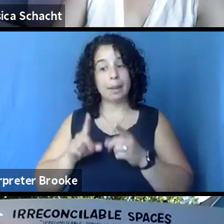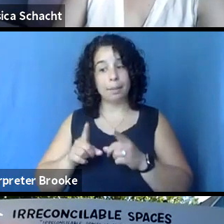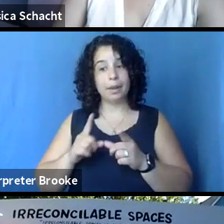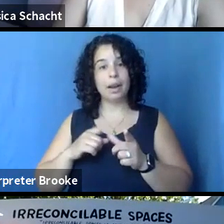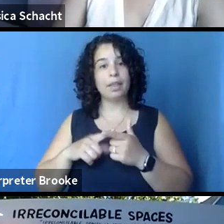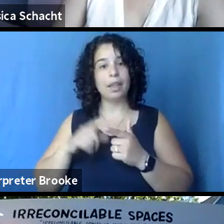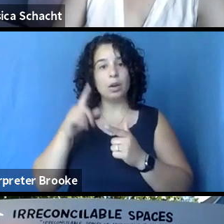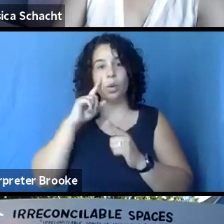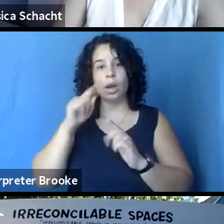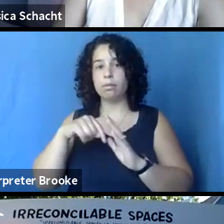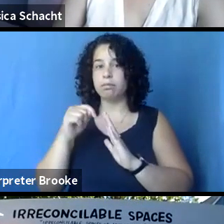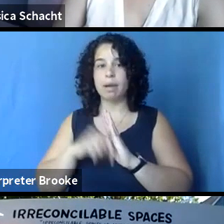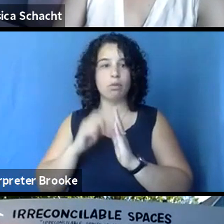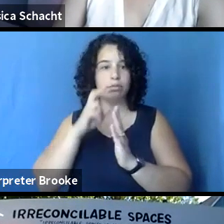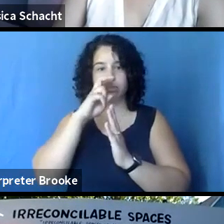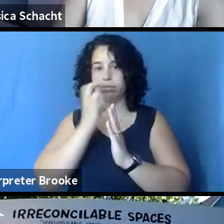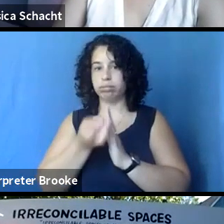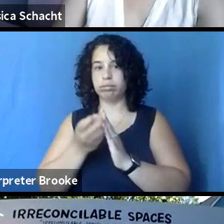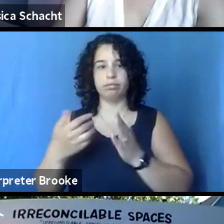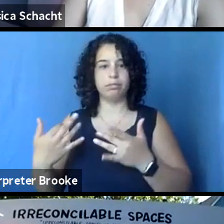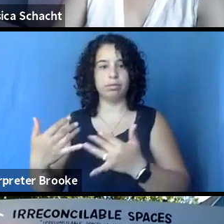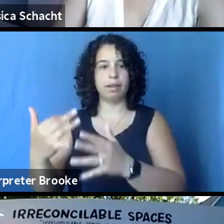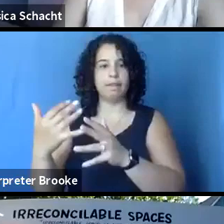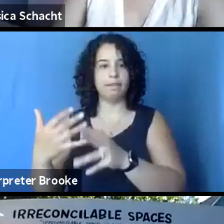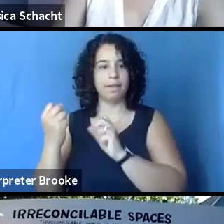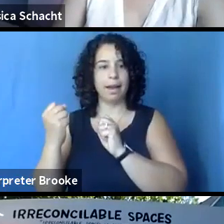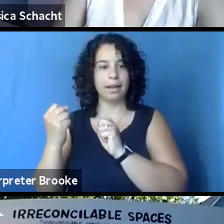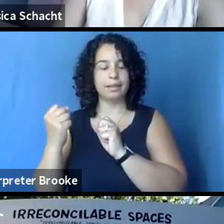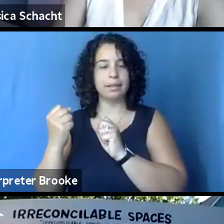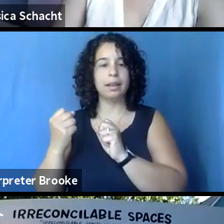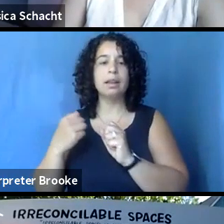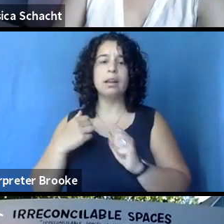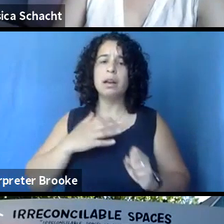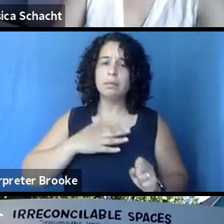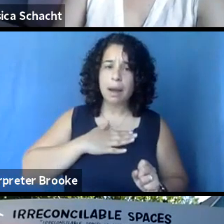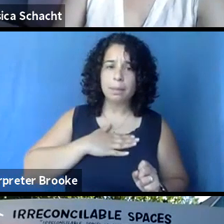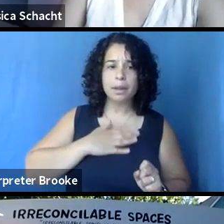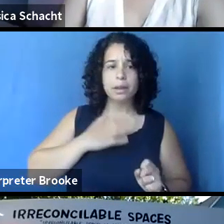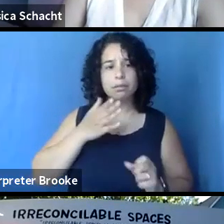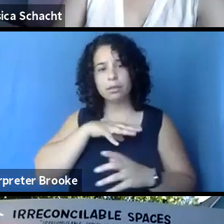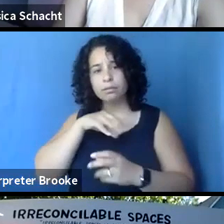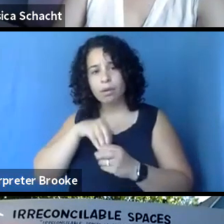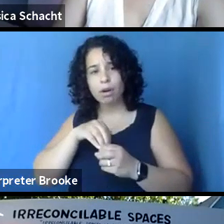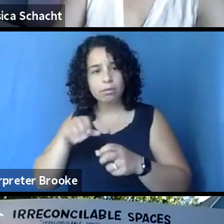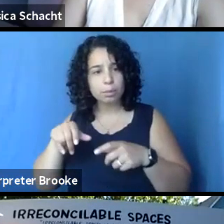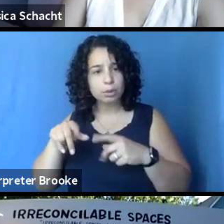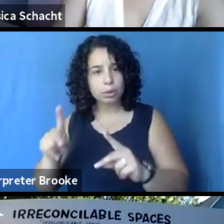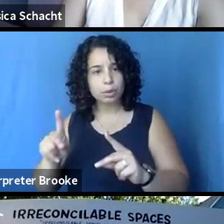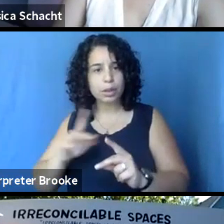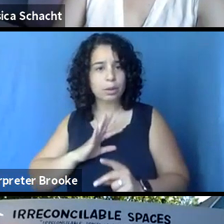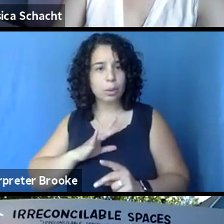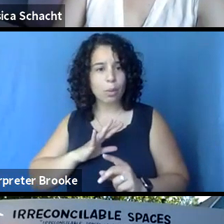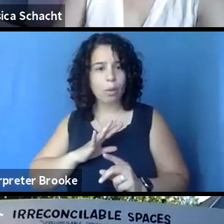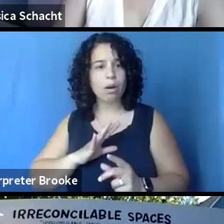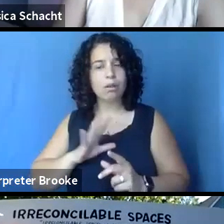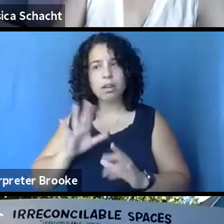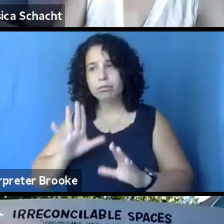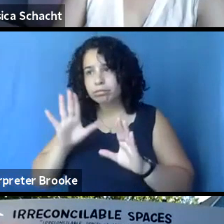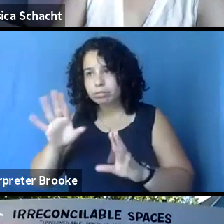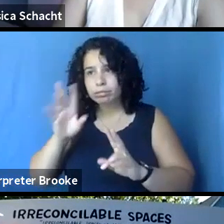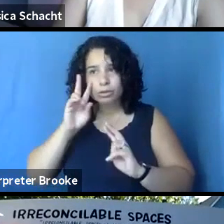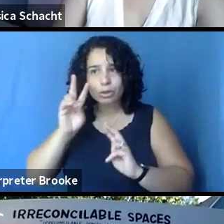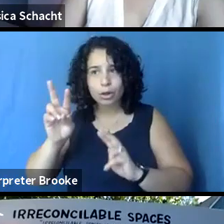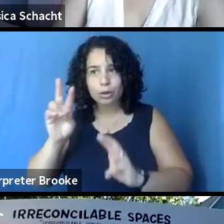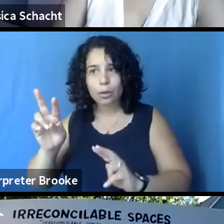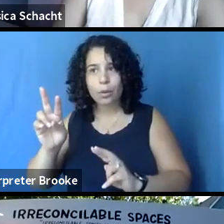mind, I'm really grateful for this opportunity, but part of the reason that it's come my way is